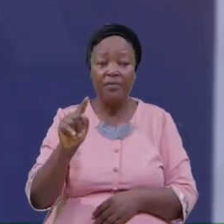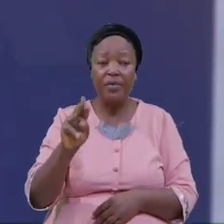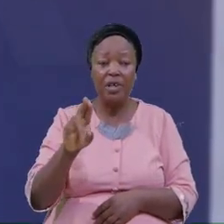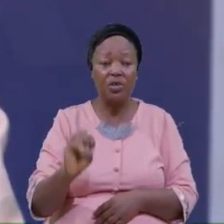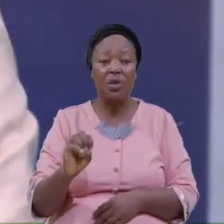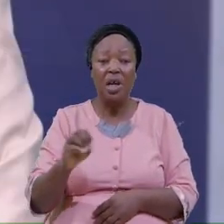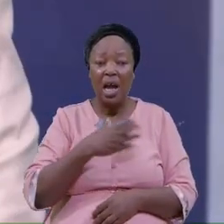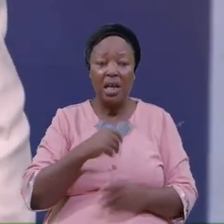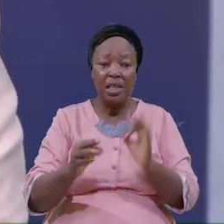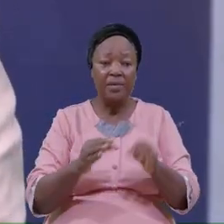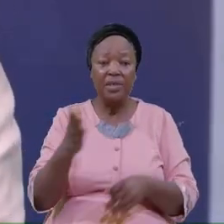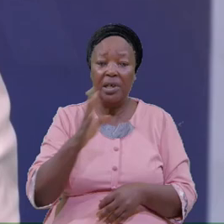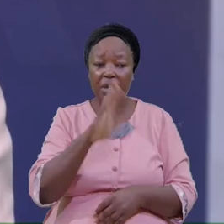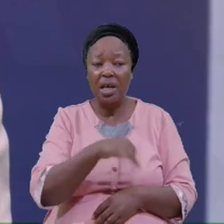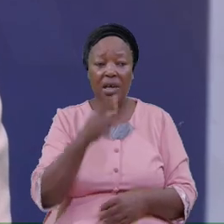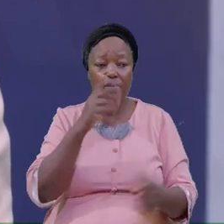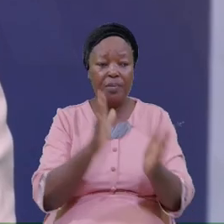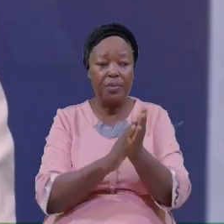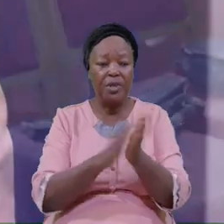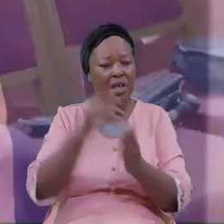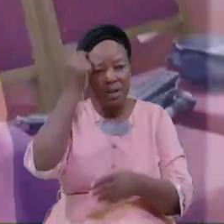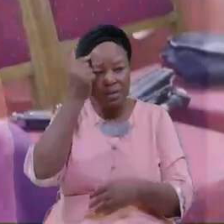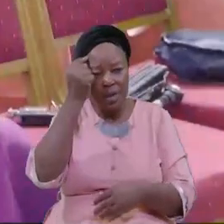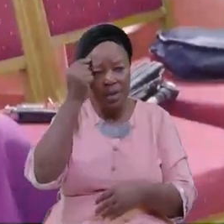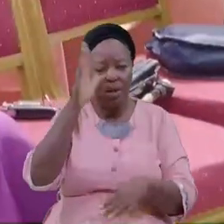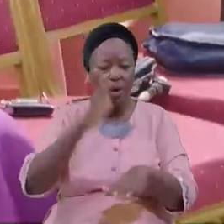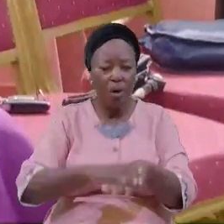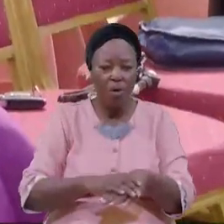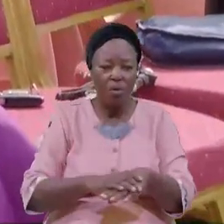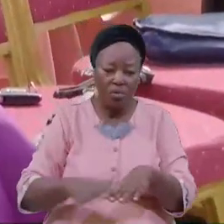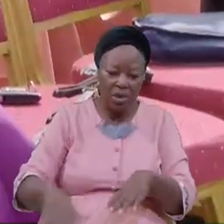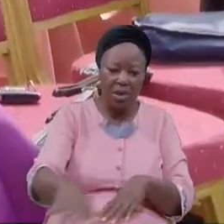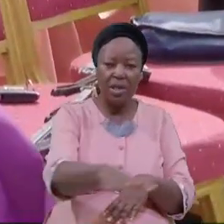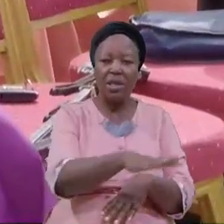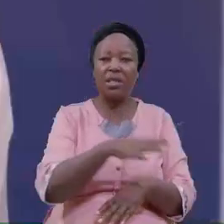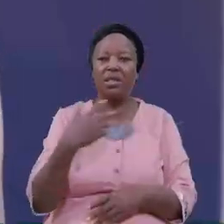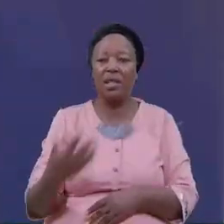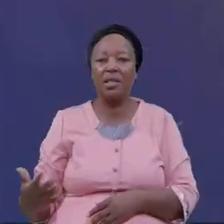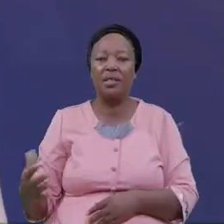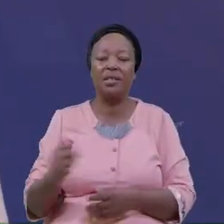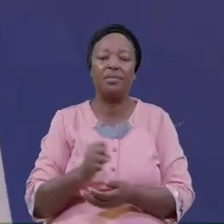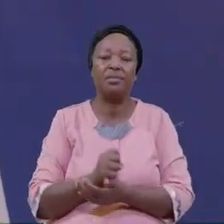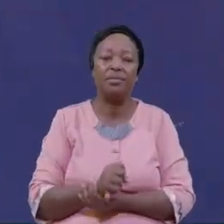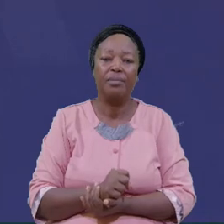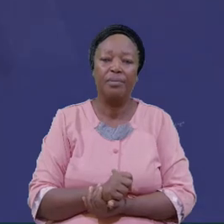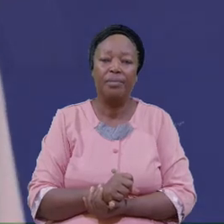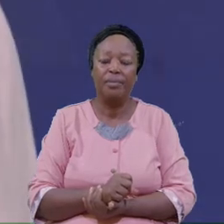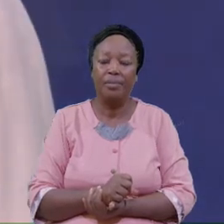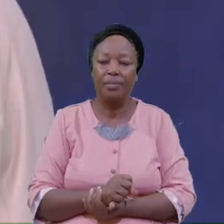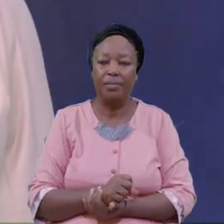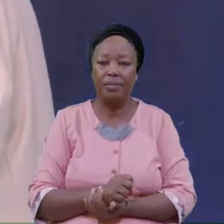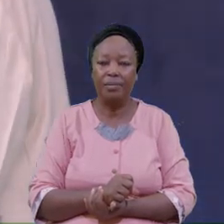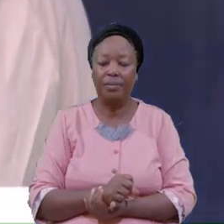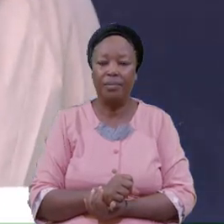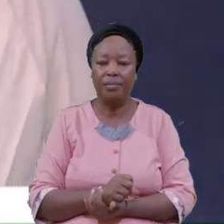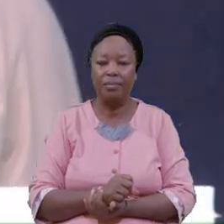any praise, think on these things. Tout ce qui mérite l'approbation, ce qui est vertueux, digne de